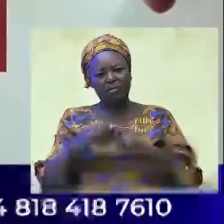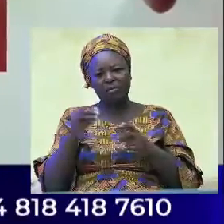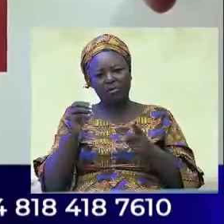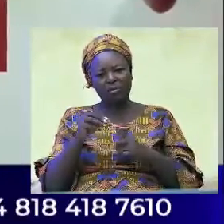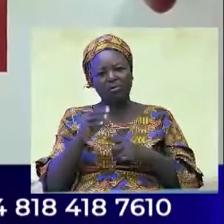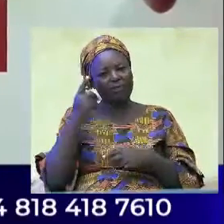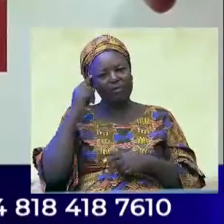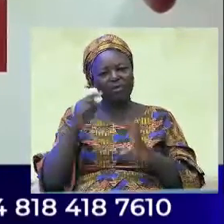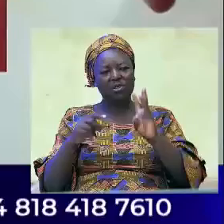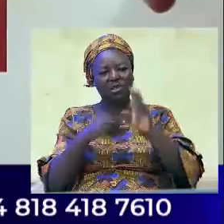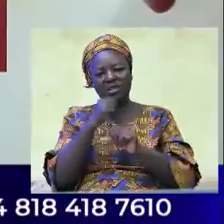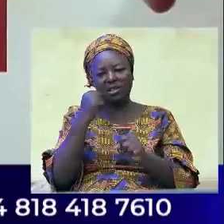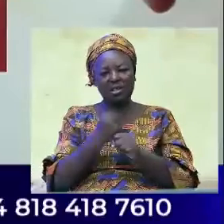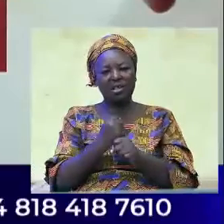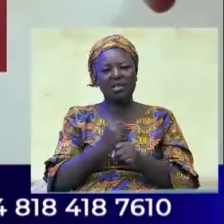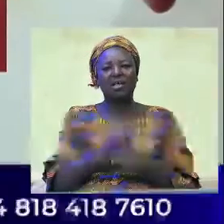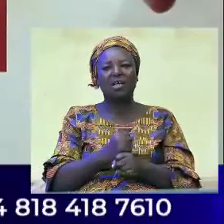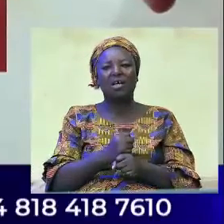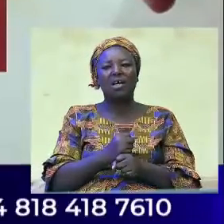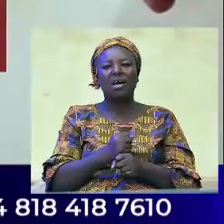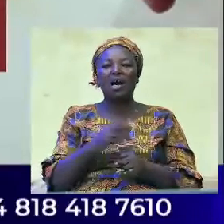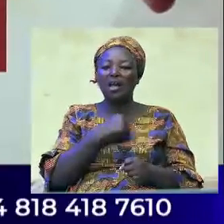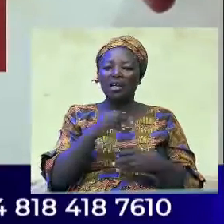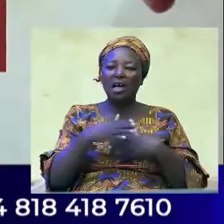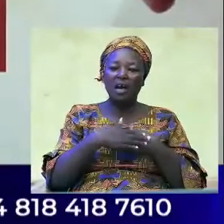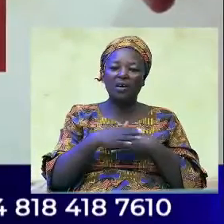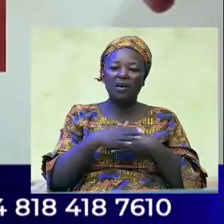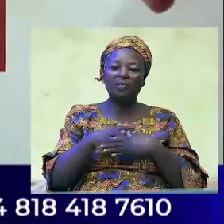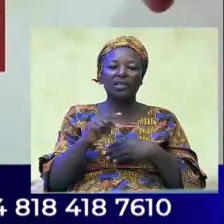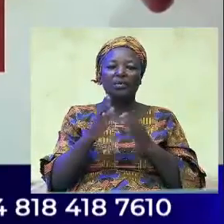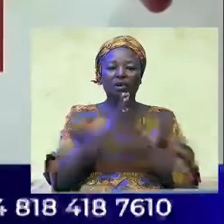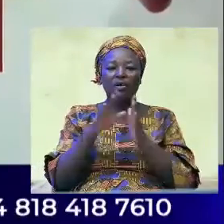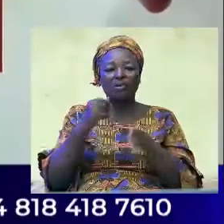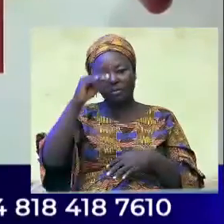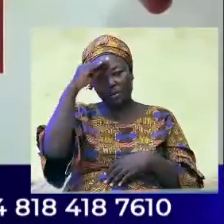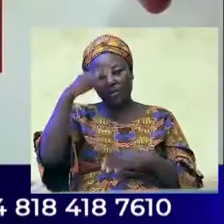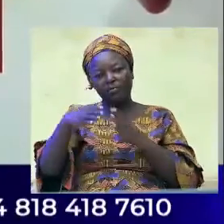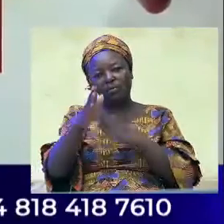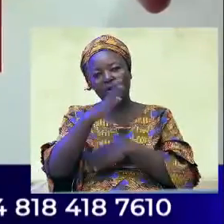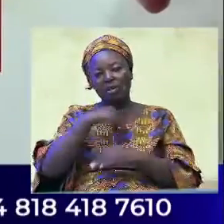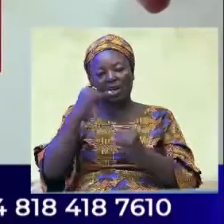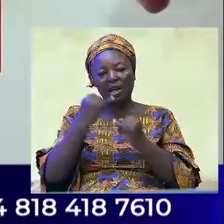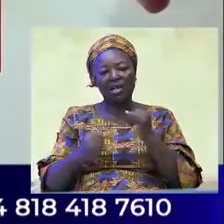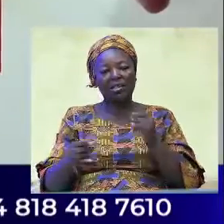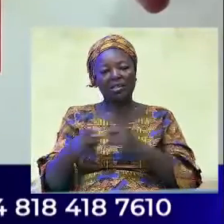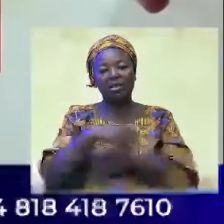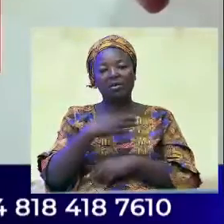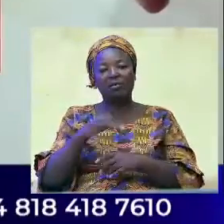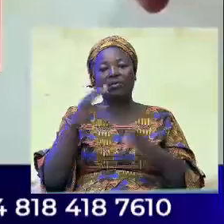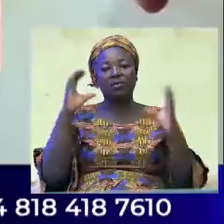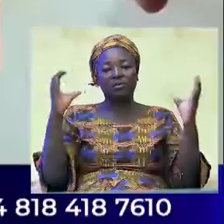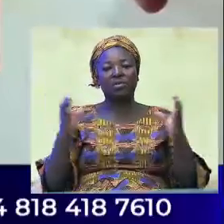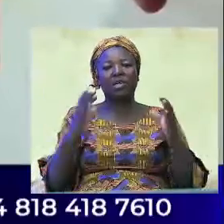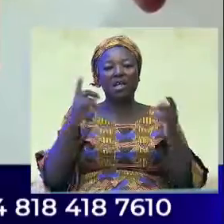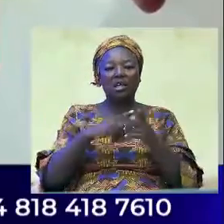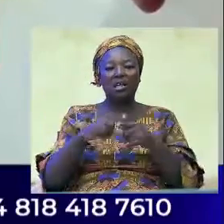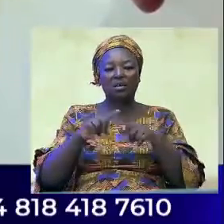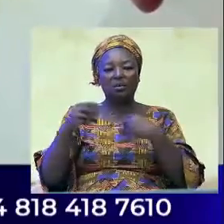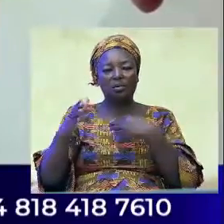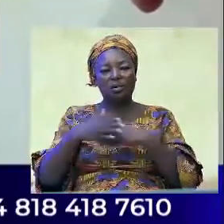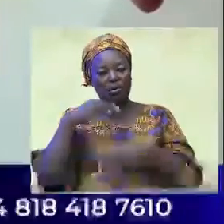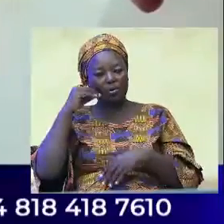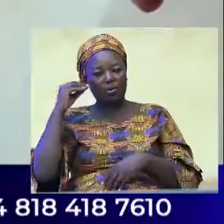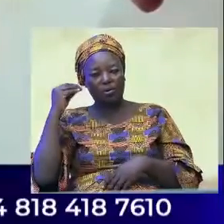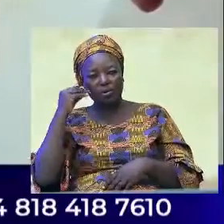was suffering from ulcer too for about 6 years and now. So after the ministration of the man of God on the last day of the